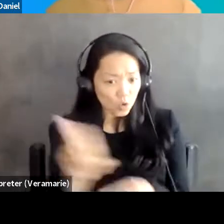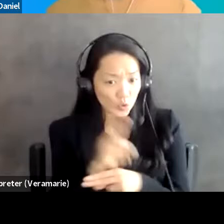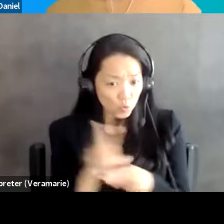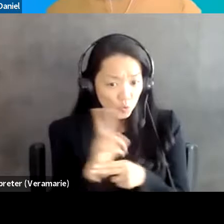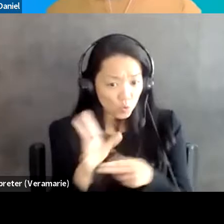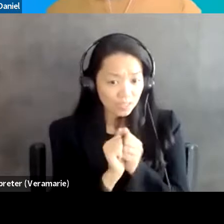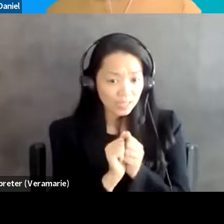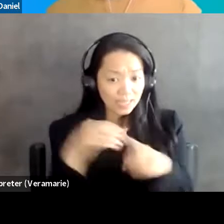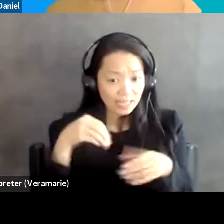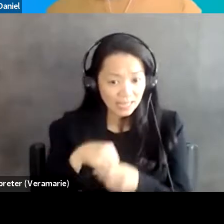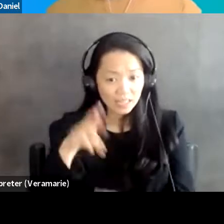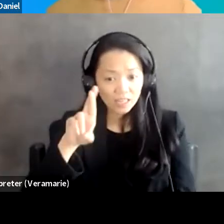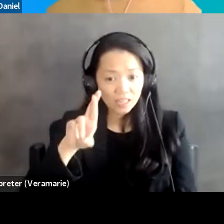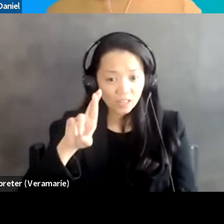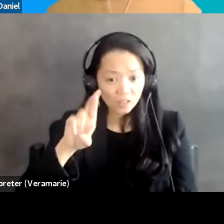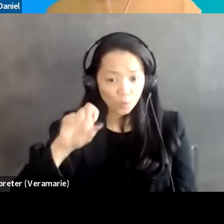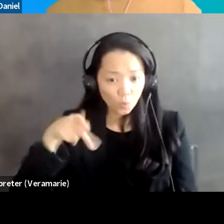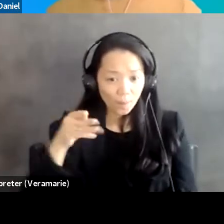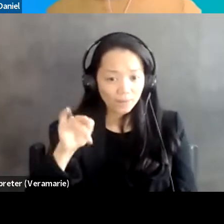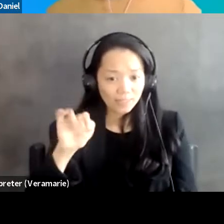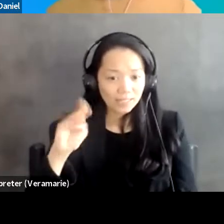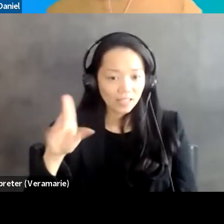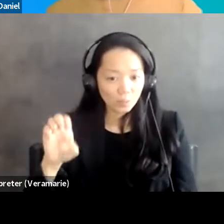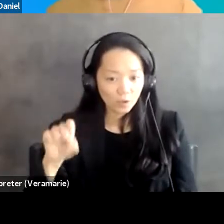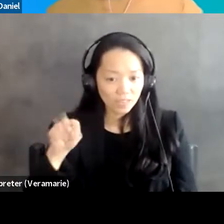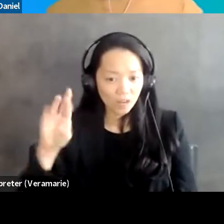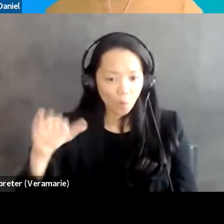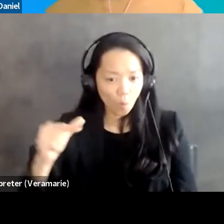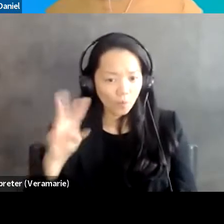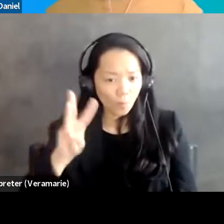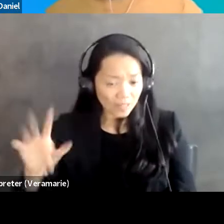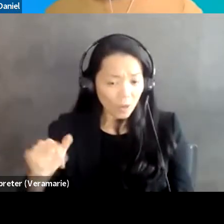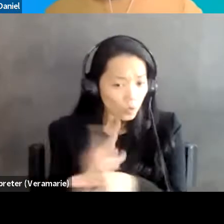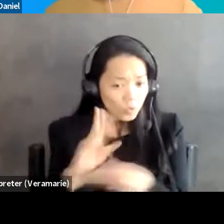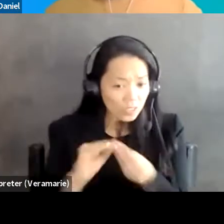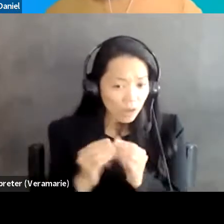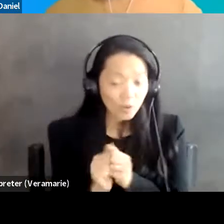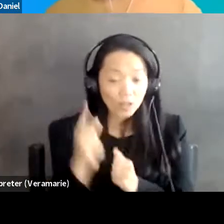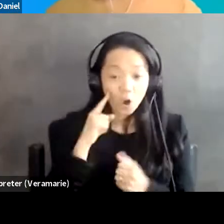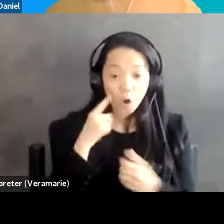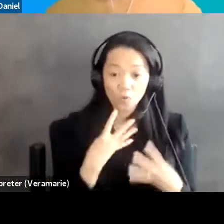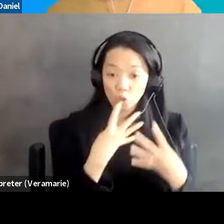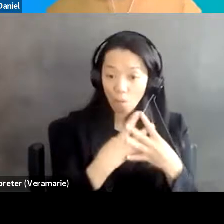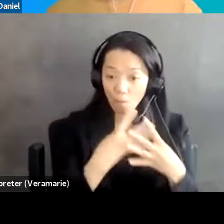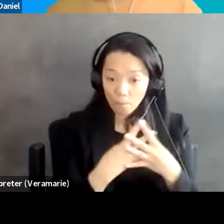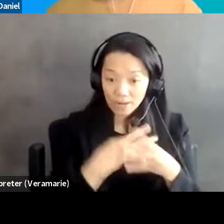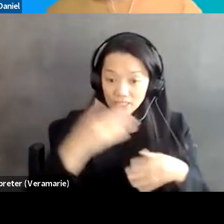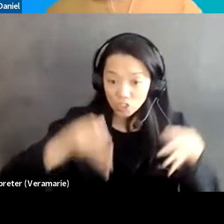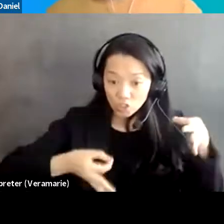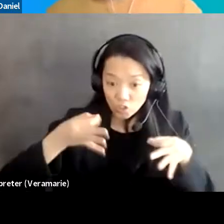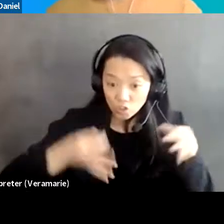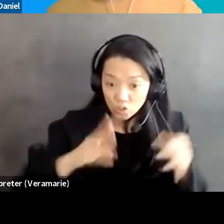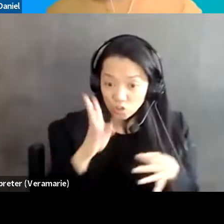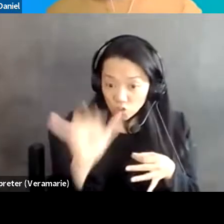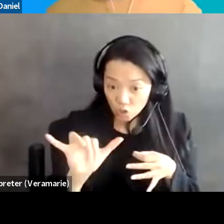in representable? And there was a question about prison gerrymandering. How is that